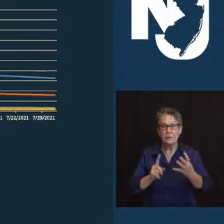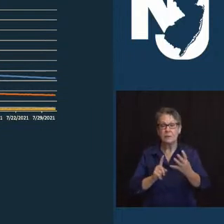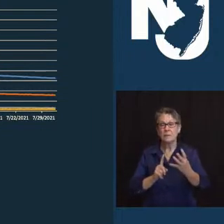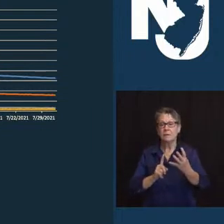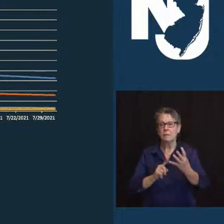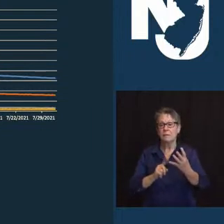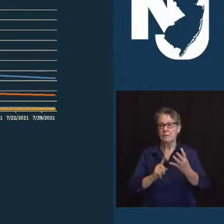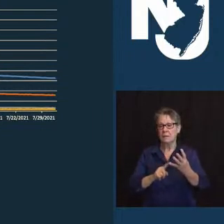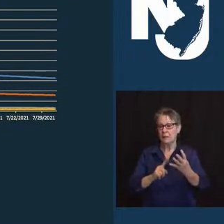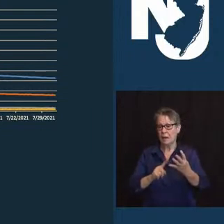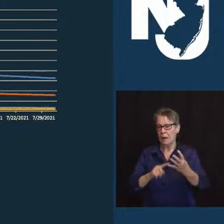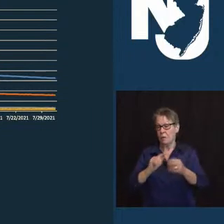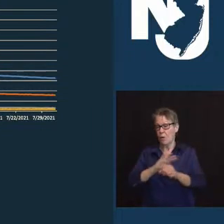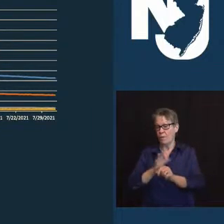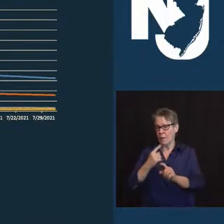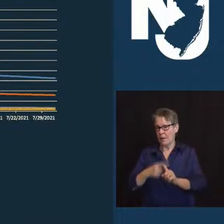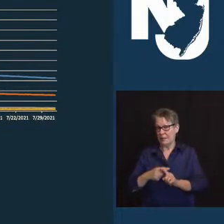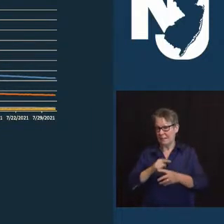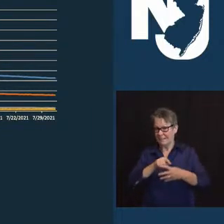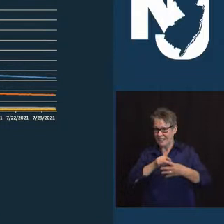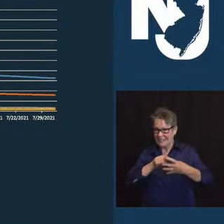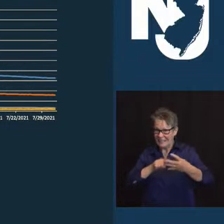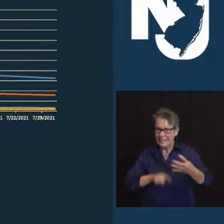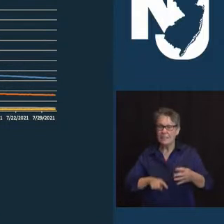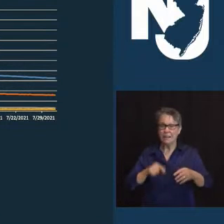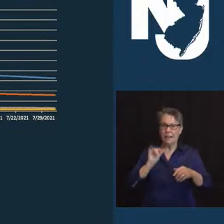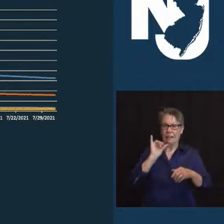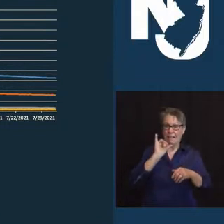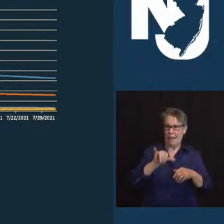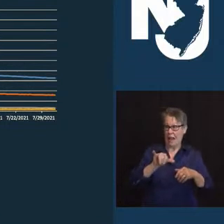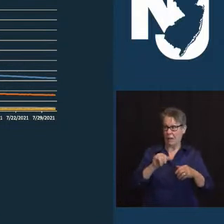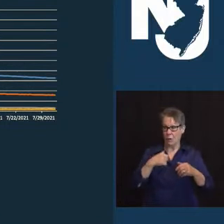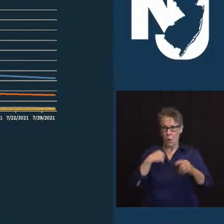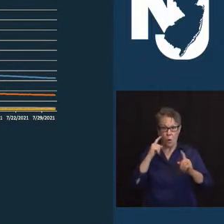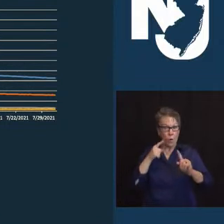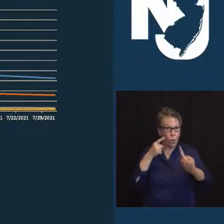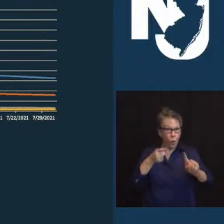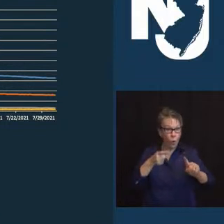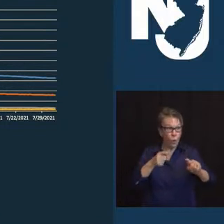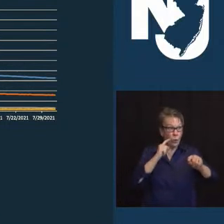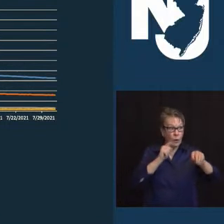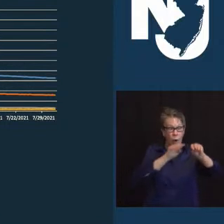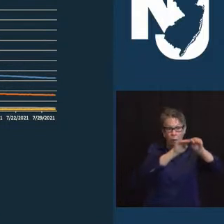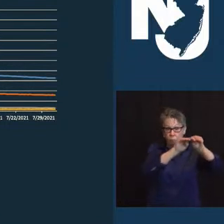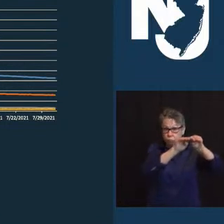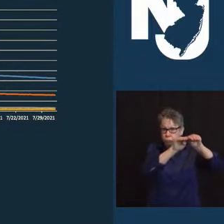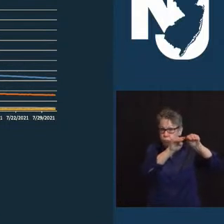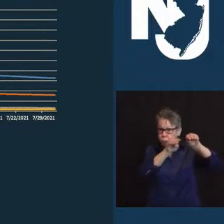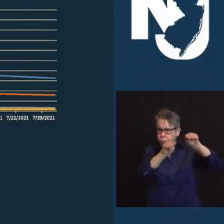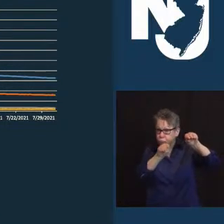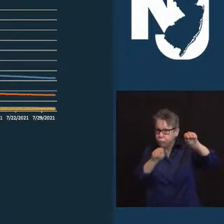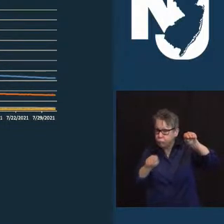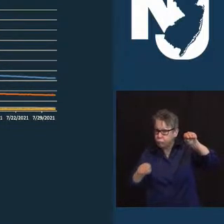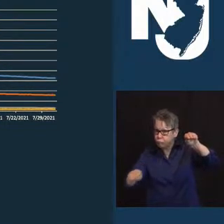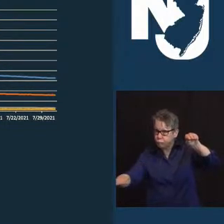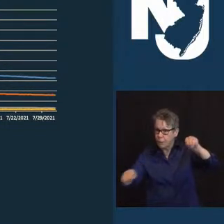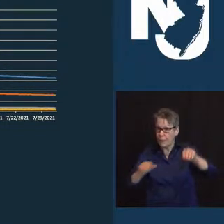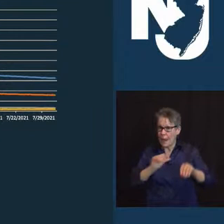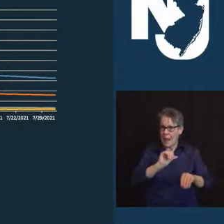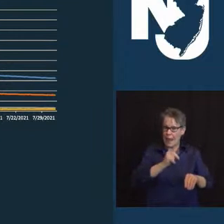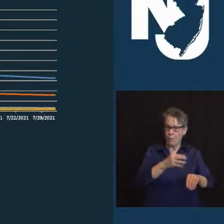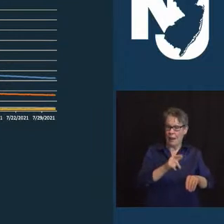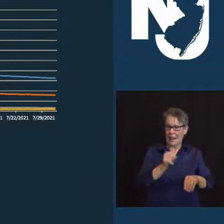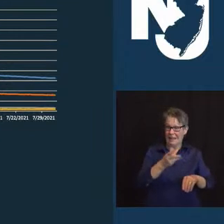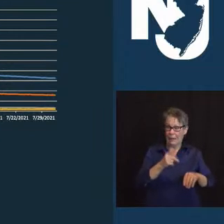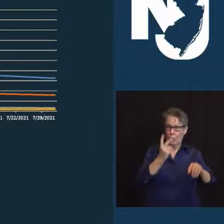for the next few weeks until April 18th, and then falling consistently throughout the summer. And